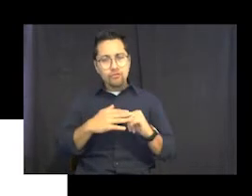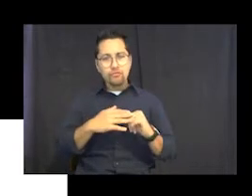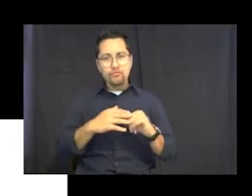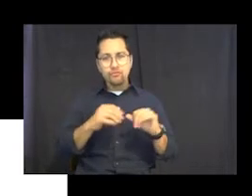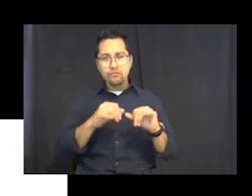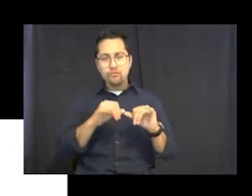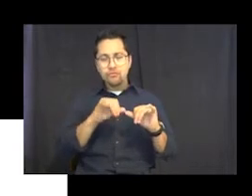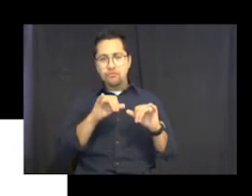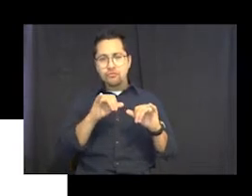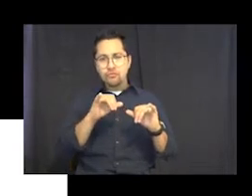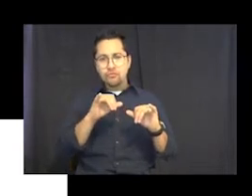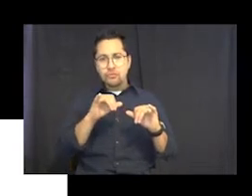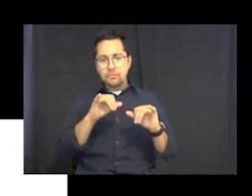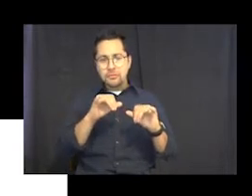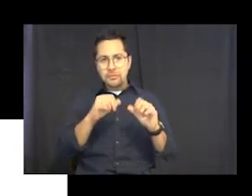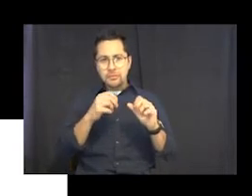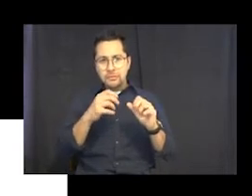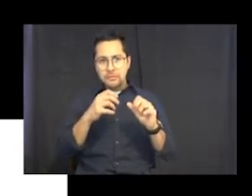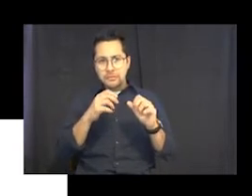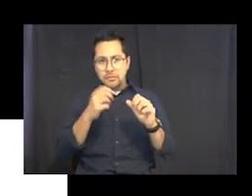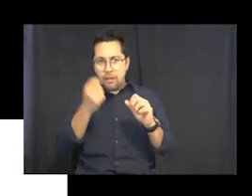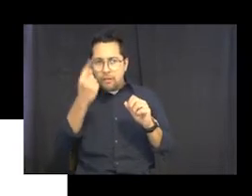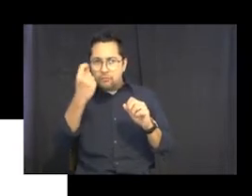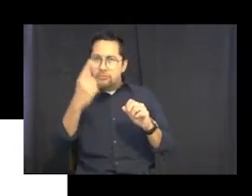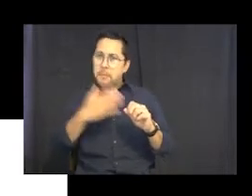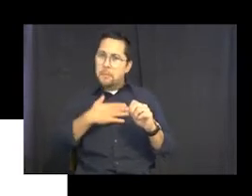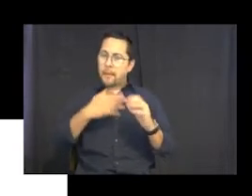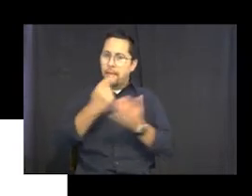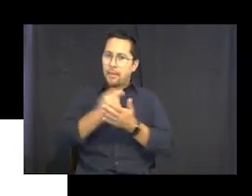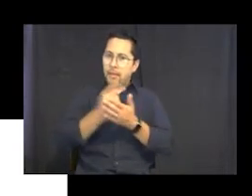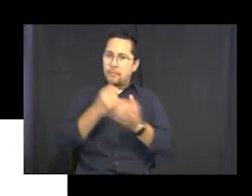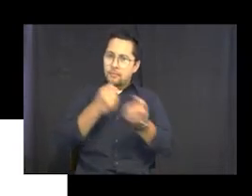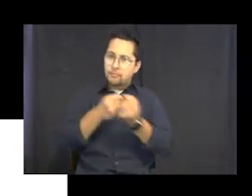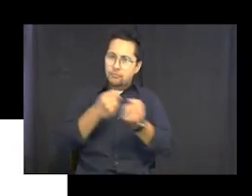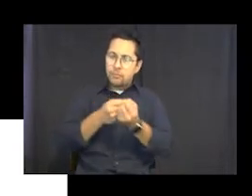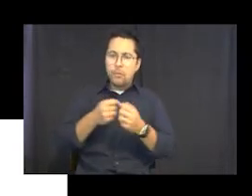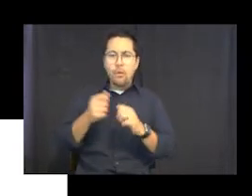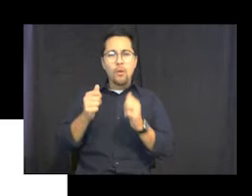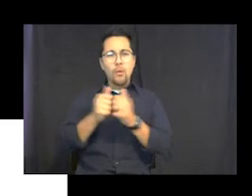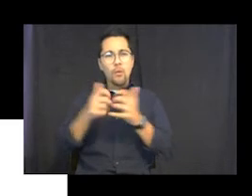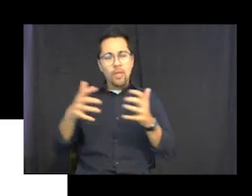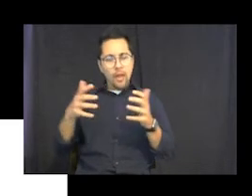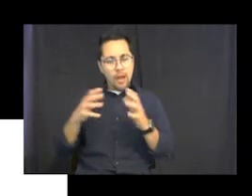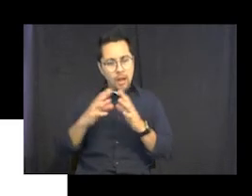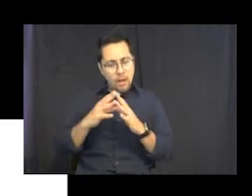to stay understand why therapy is support without quitting,